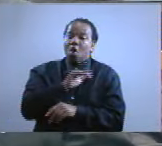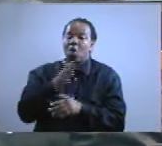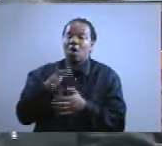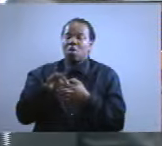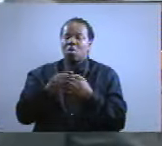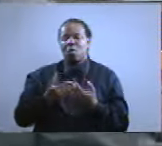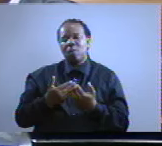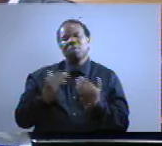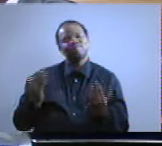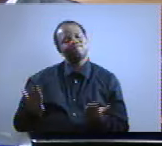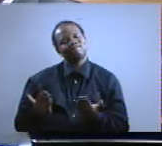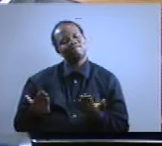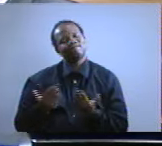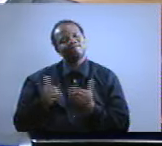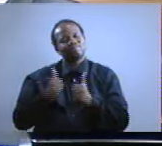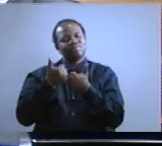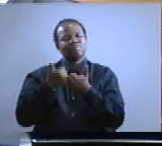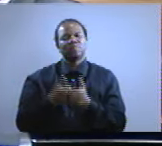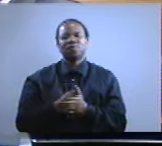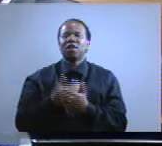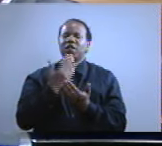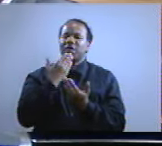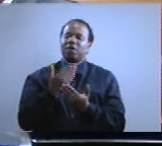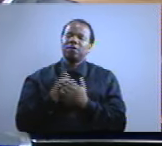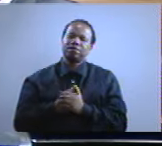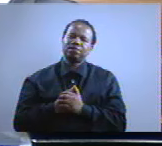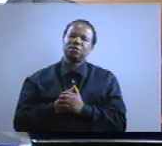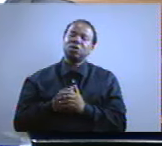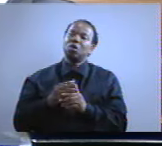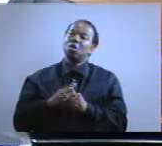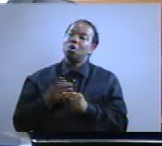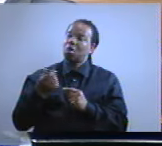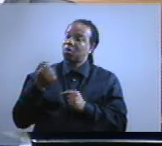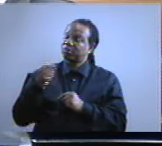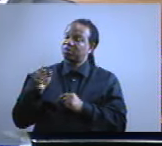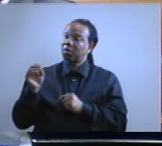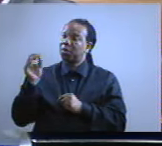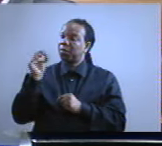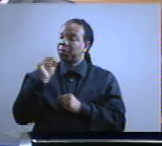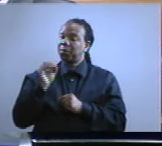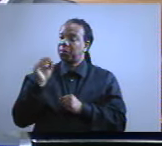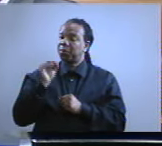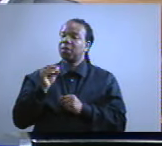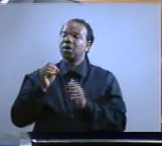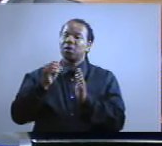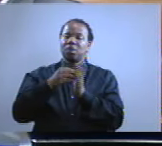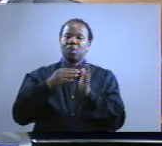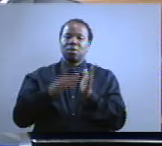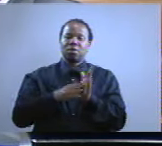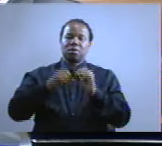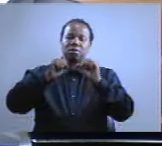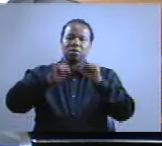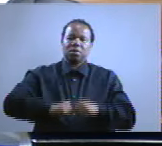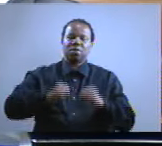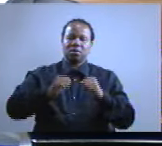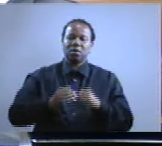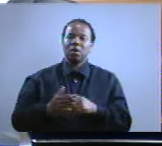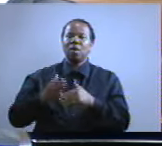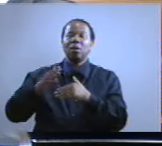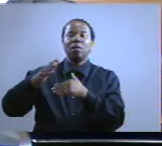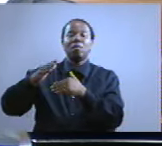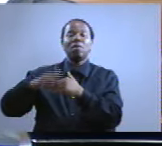I thank you. If there are no objections, I put the motion. No objections are agreed to. Are there any further motions